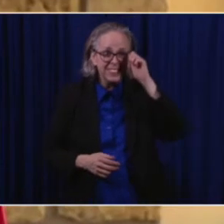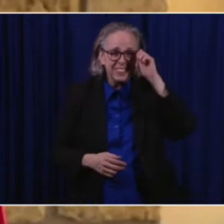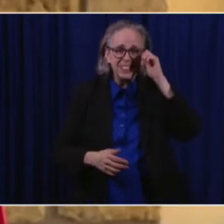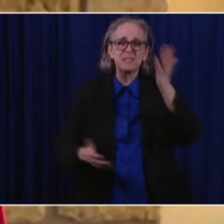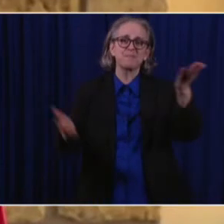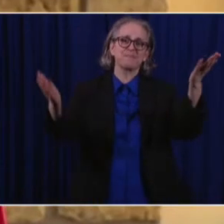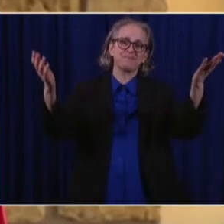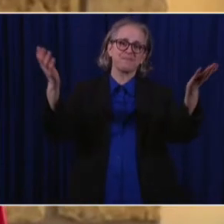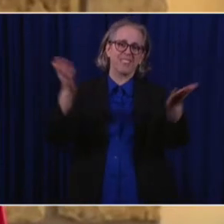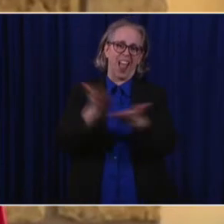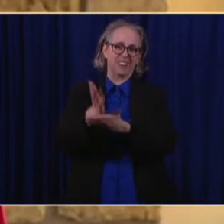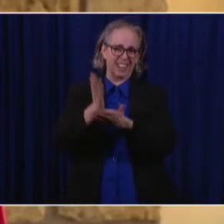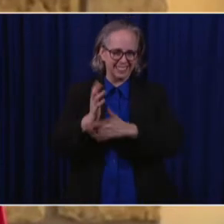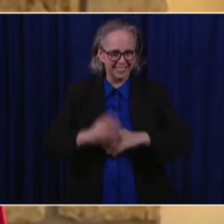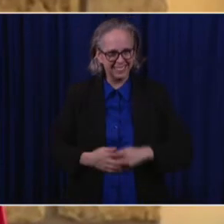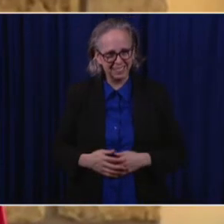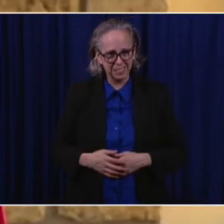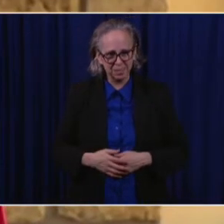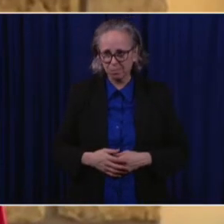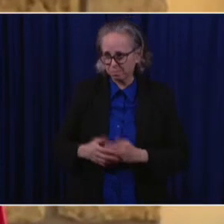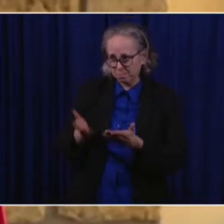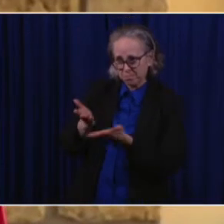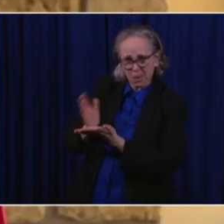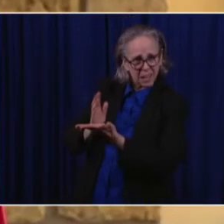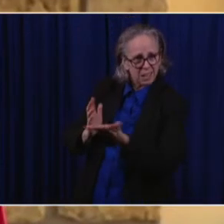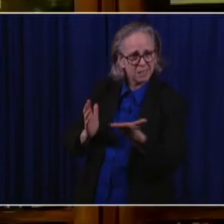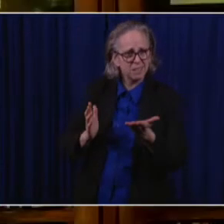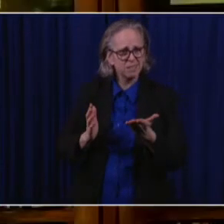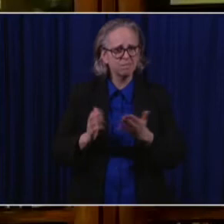Okay. Well, go ahead. I don't agree with Rick,